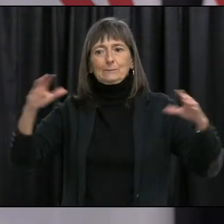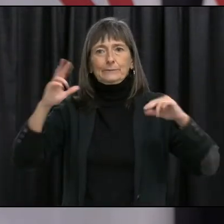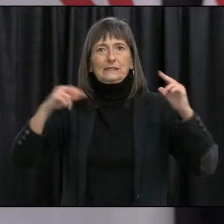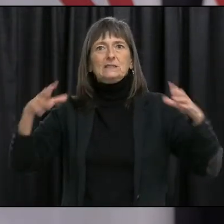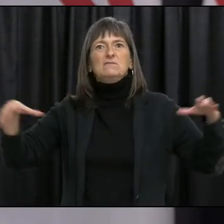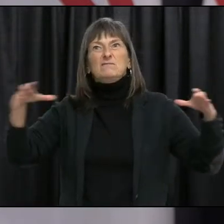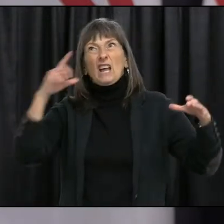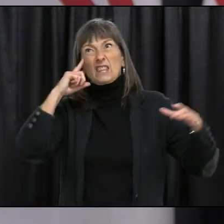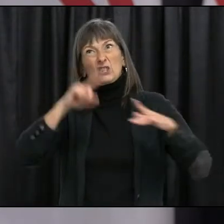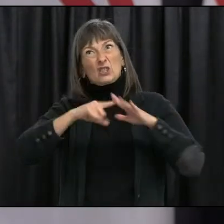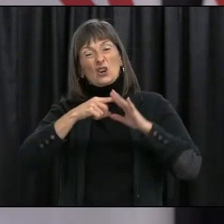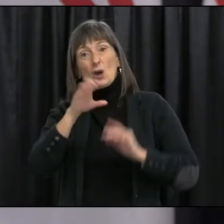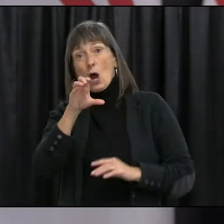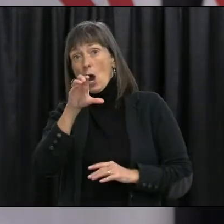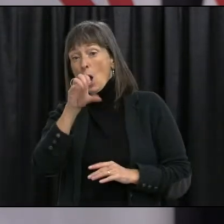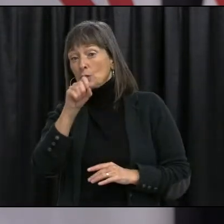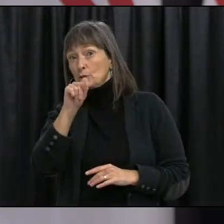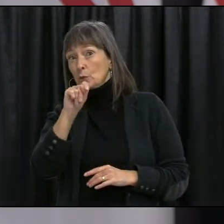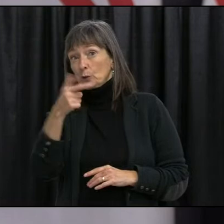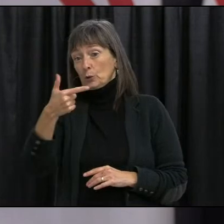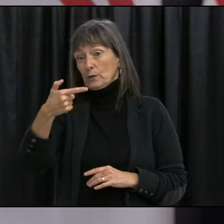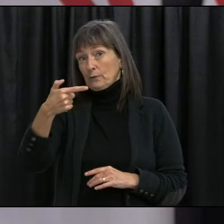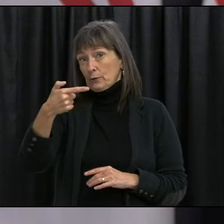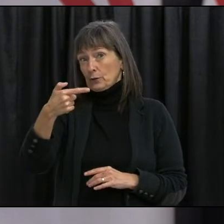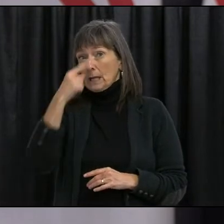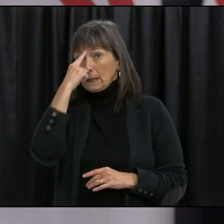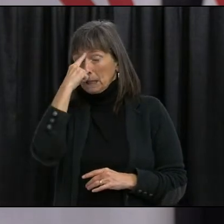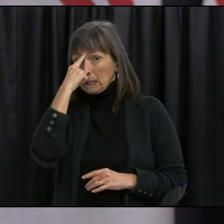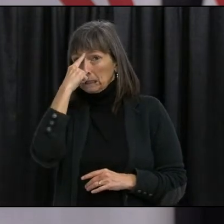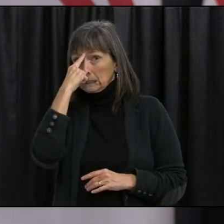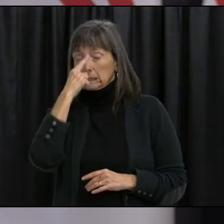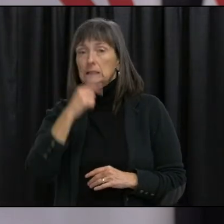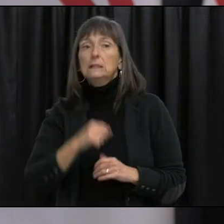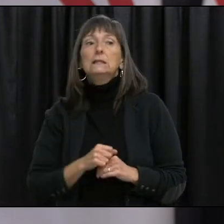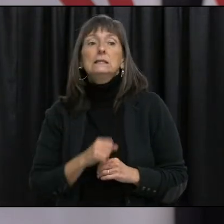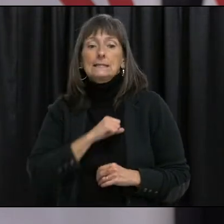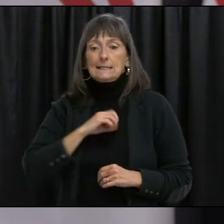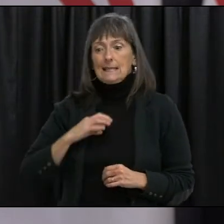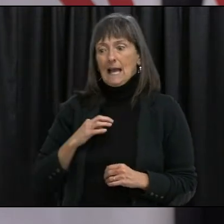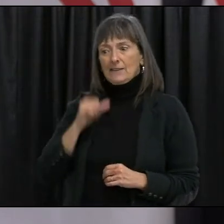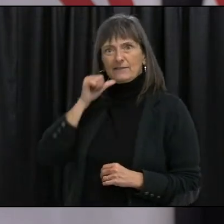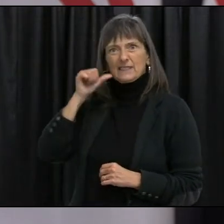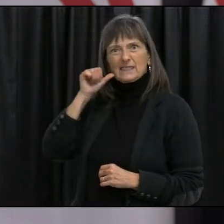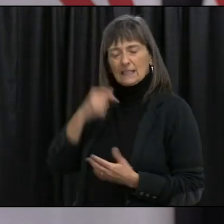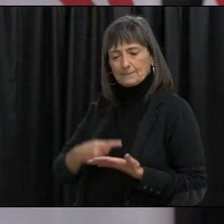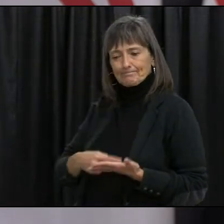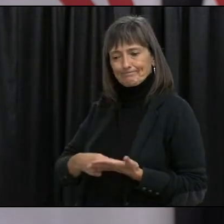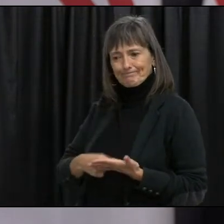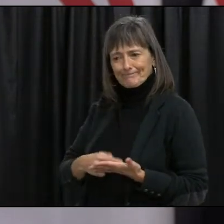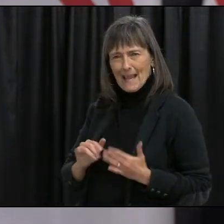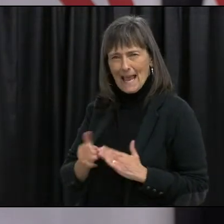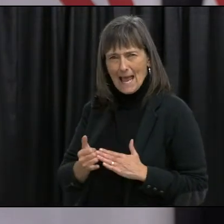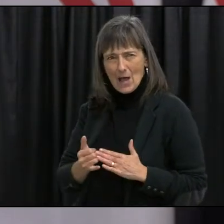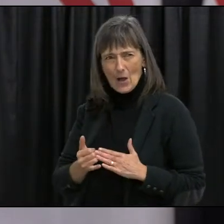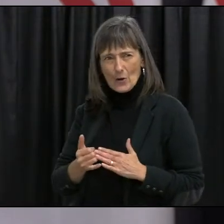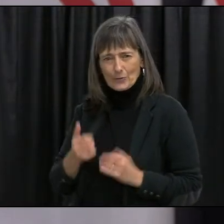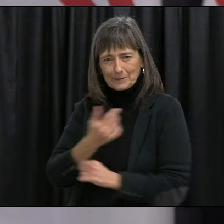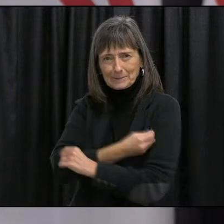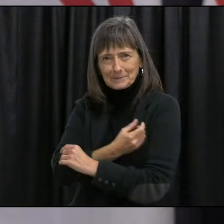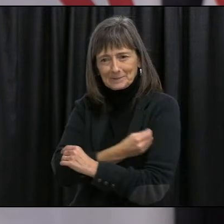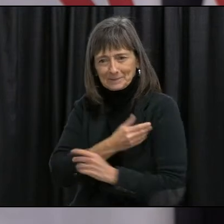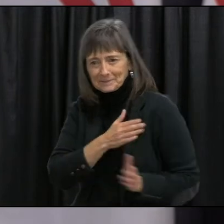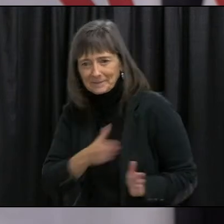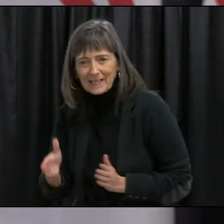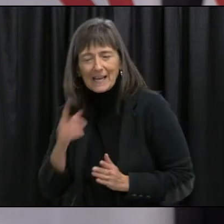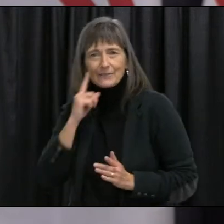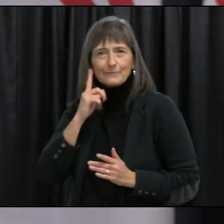21st. We were discussing with staff today and yesterday about the